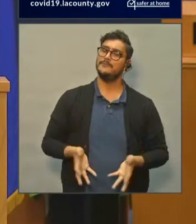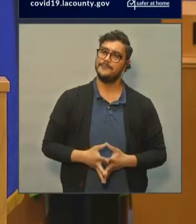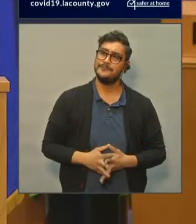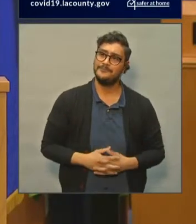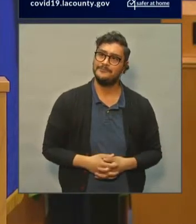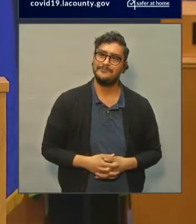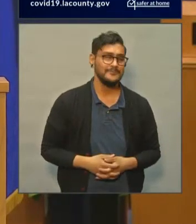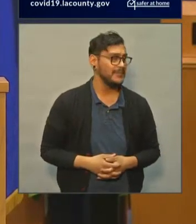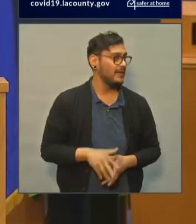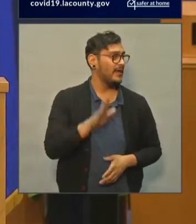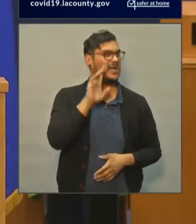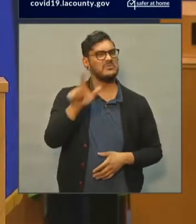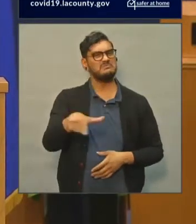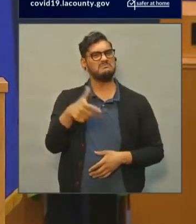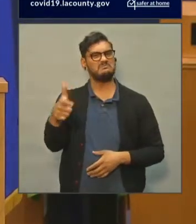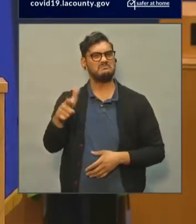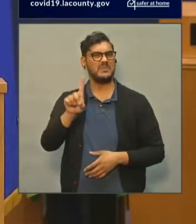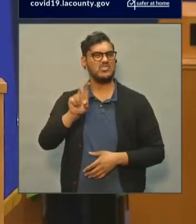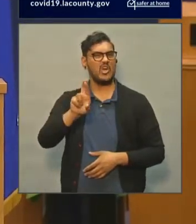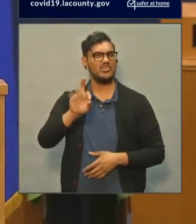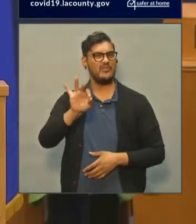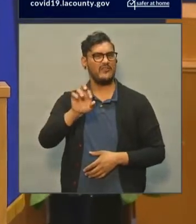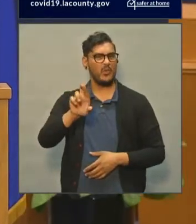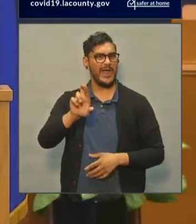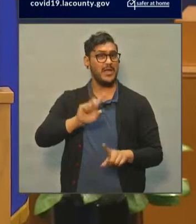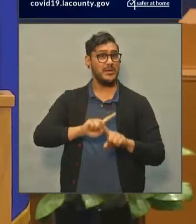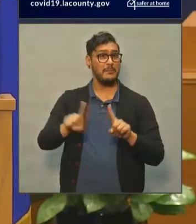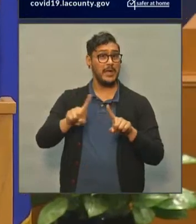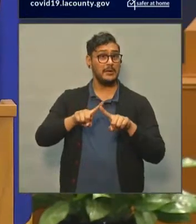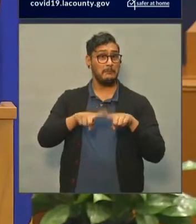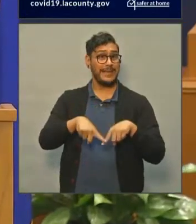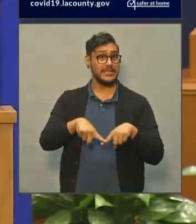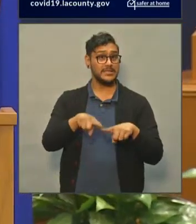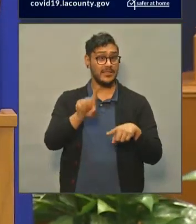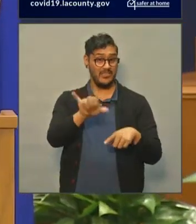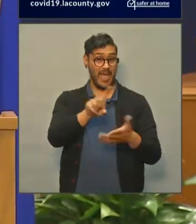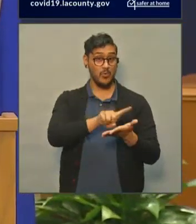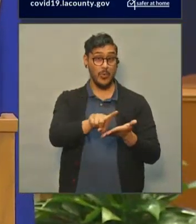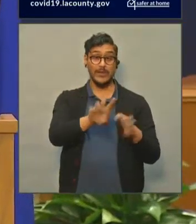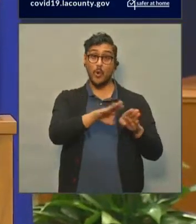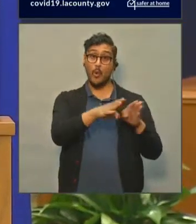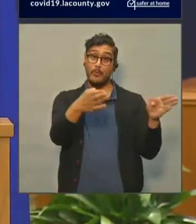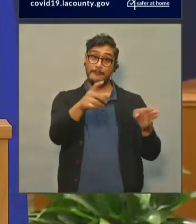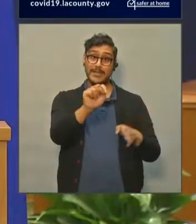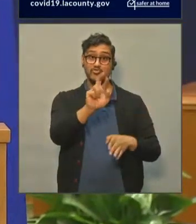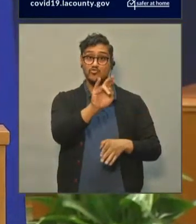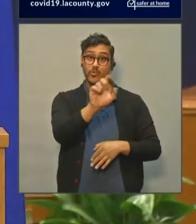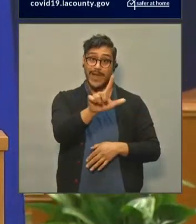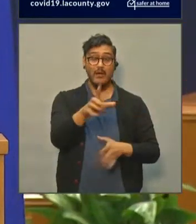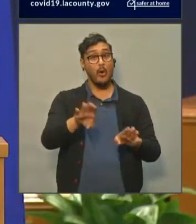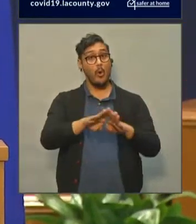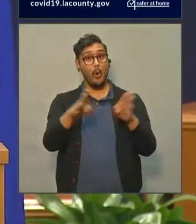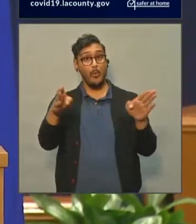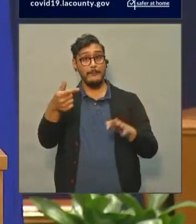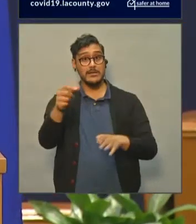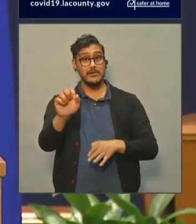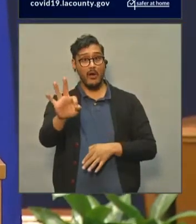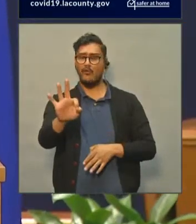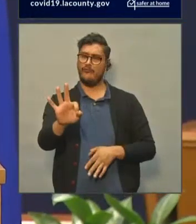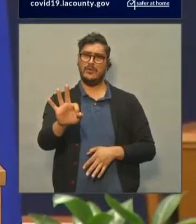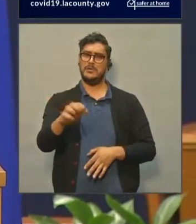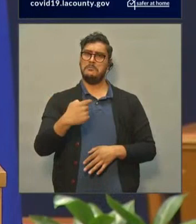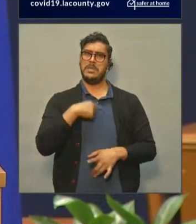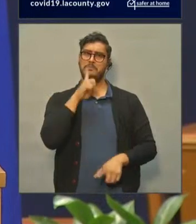I can let Dr. Ferrer talk, but based on the week that we opened up the trails and the golf courses, I was very proud of the LA